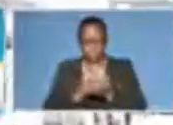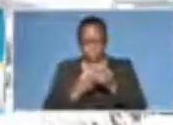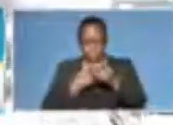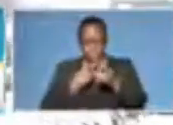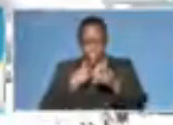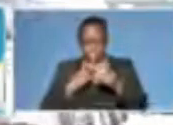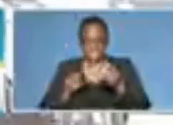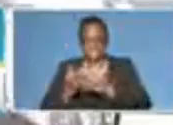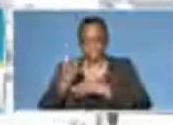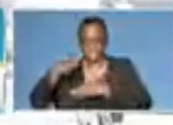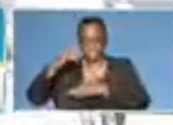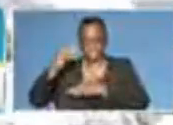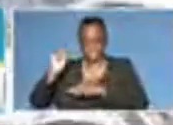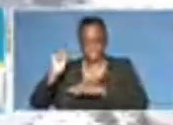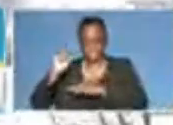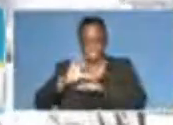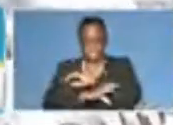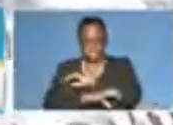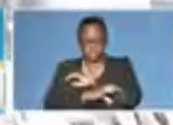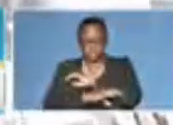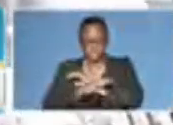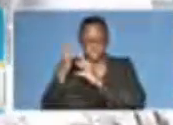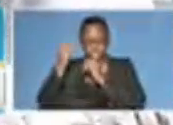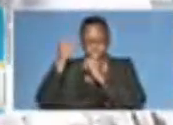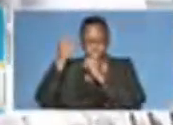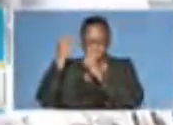throughout the country. The hope is to educate